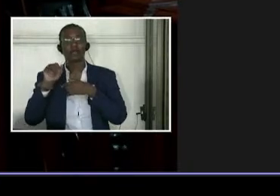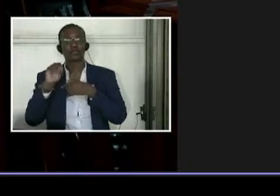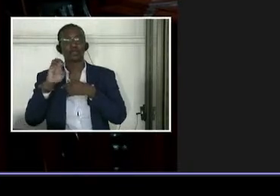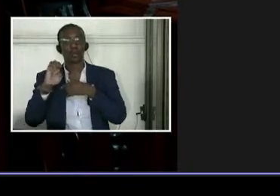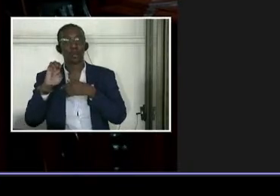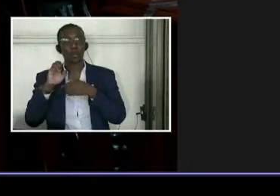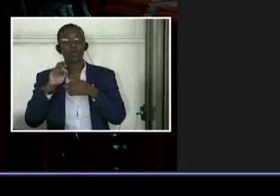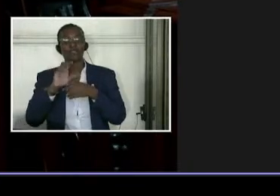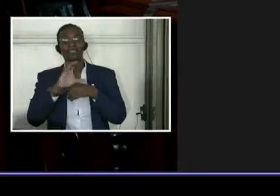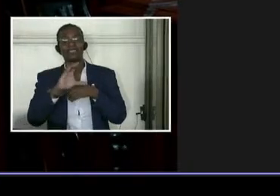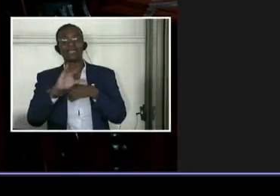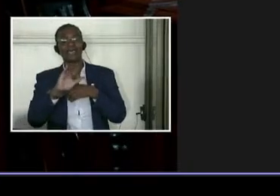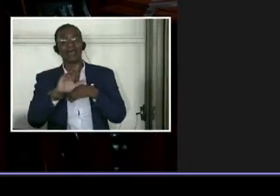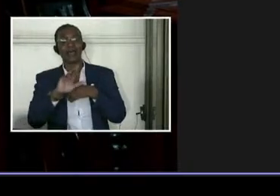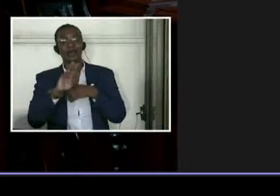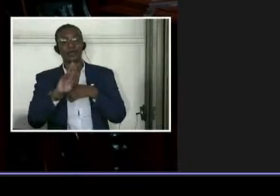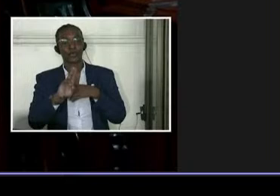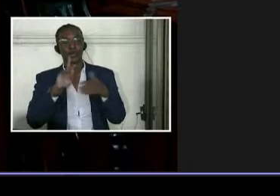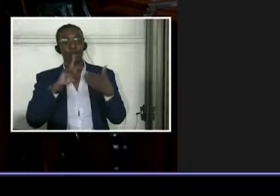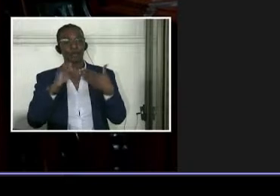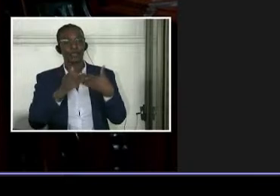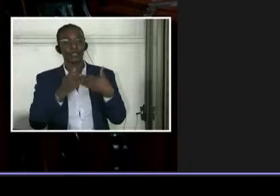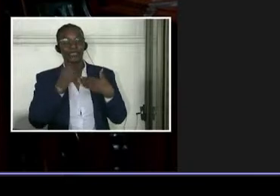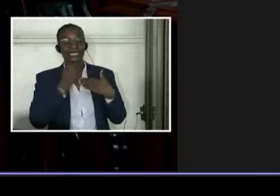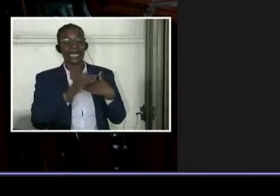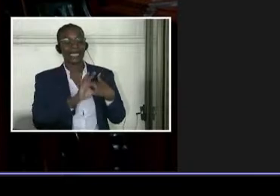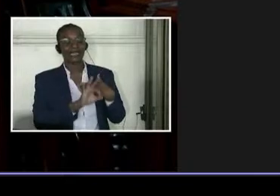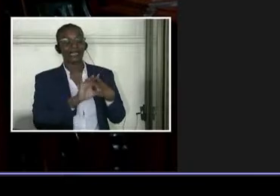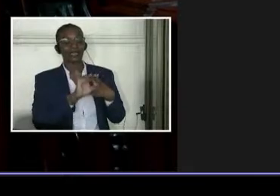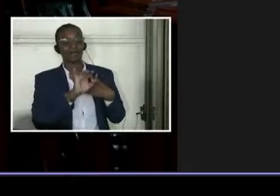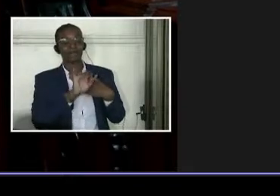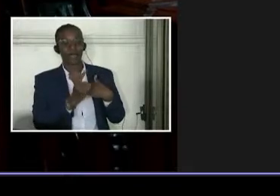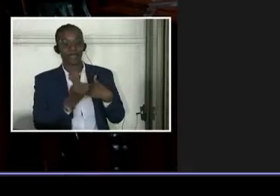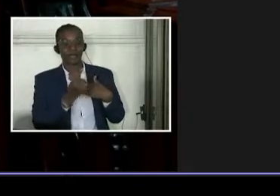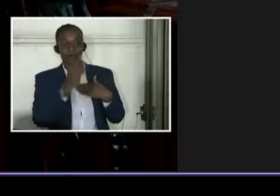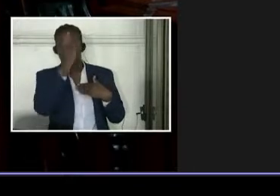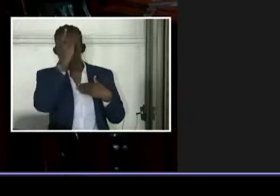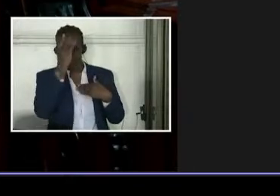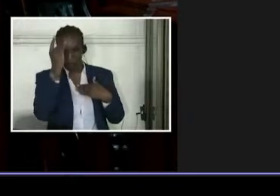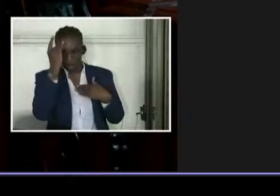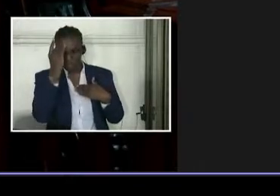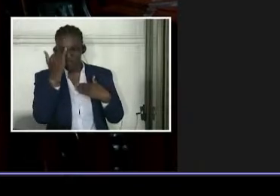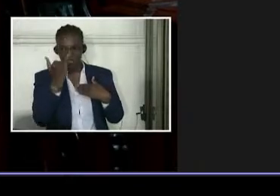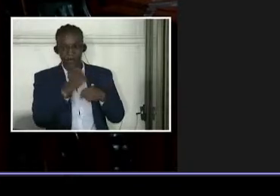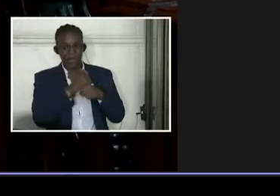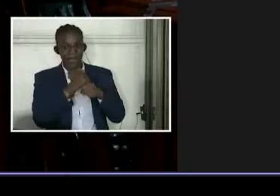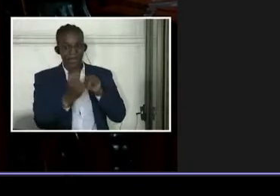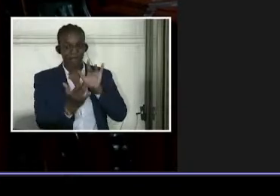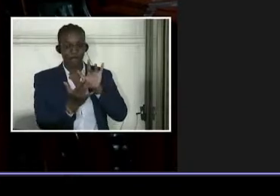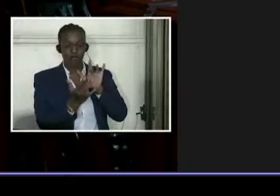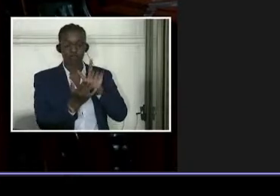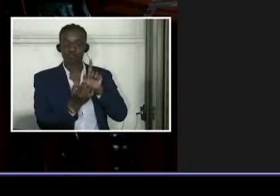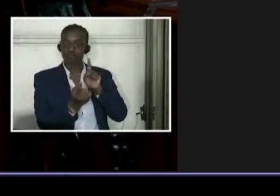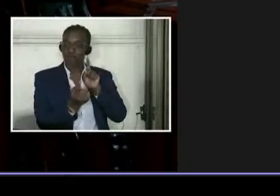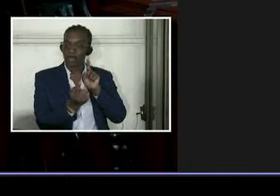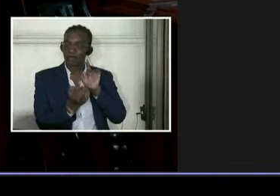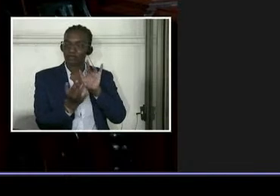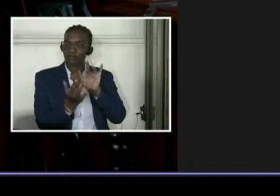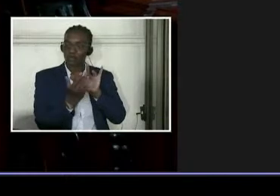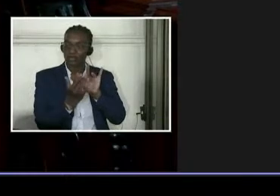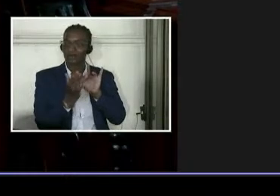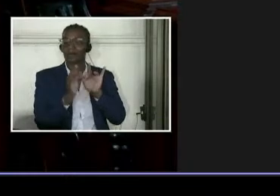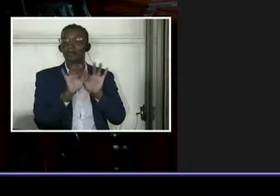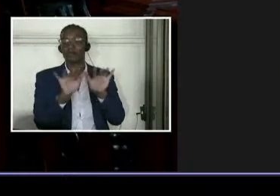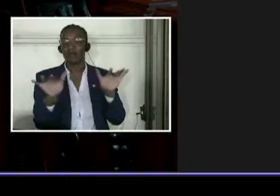CRU project. We stated on the 31st March that unlike the apartheid government, which never consulted, we are a democratic